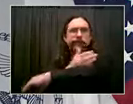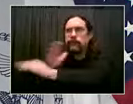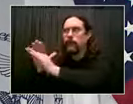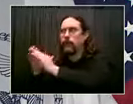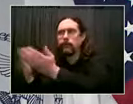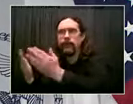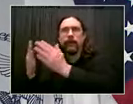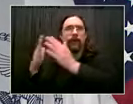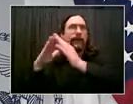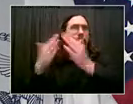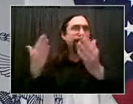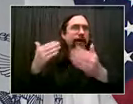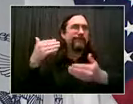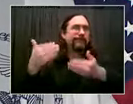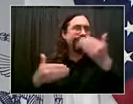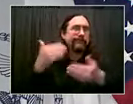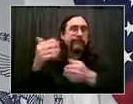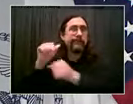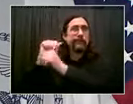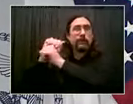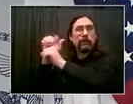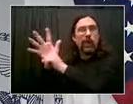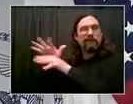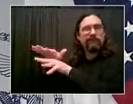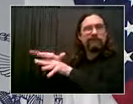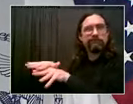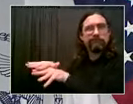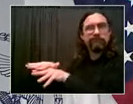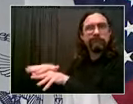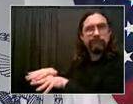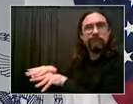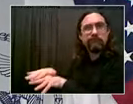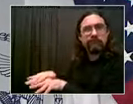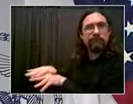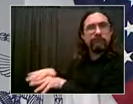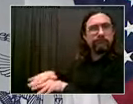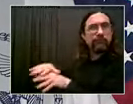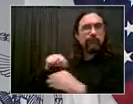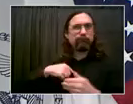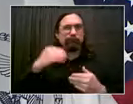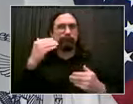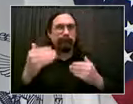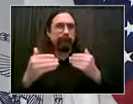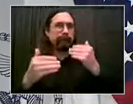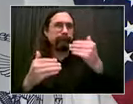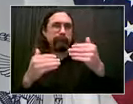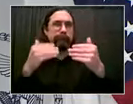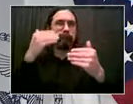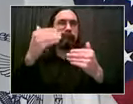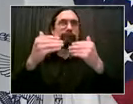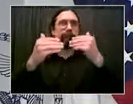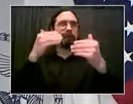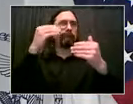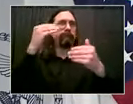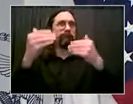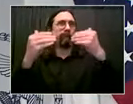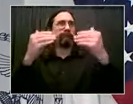So let's talk right now about the positivity level in the city. I'll do the full indicators later, but right